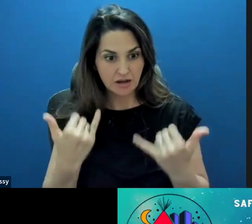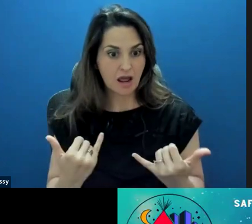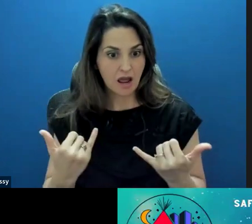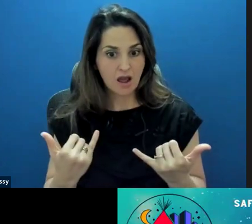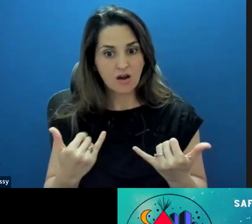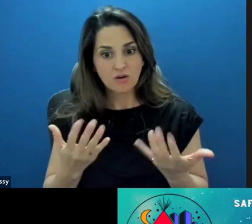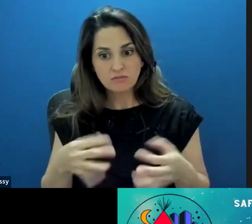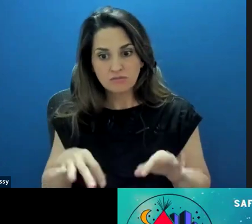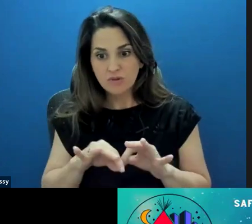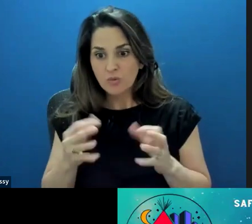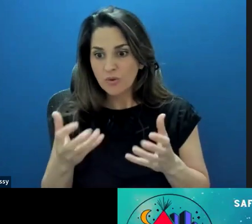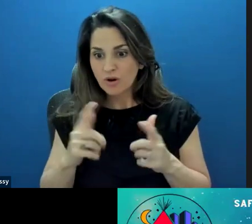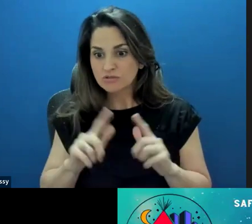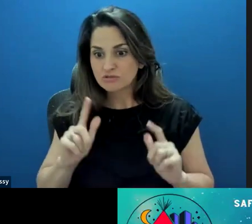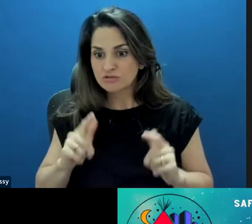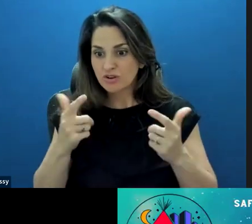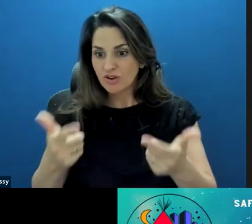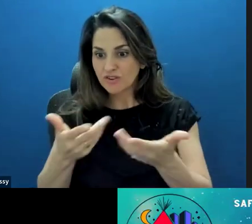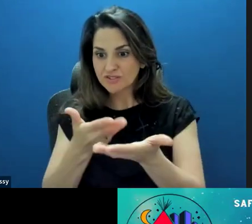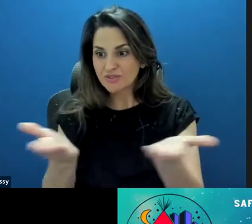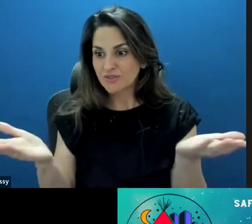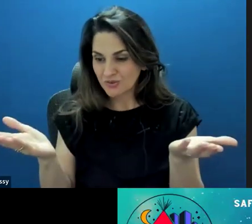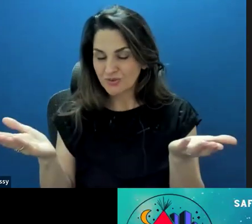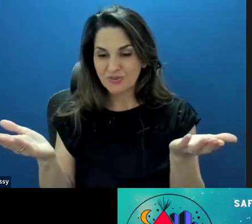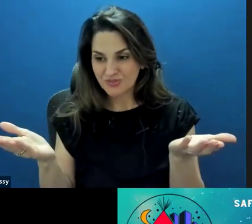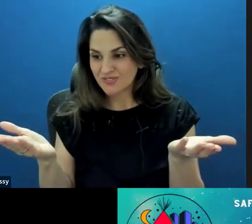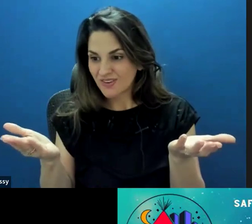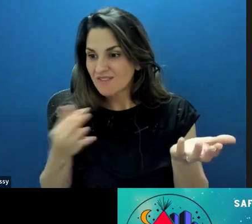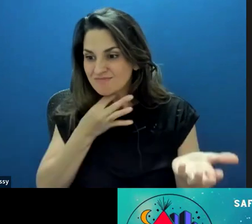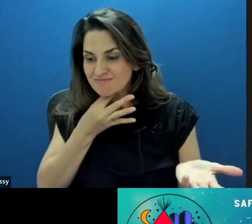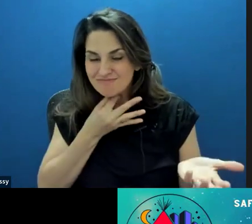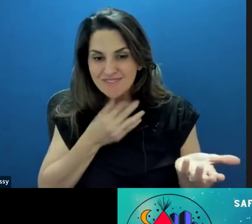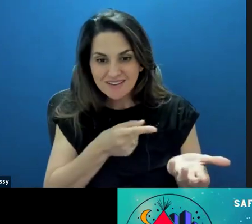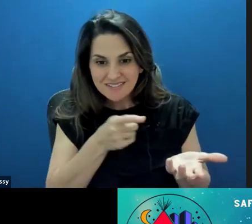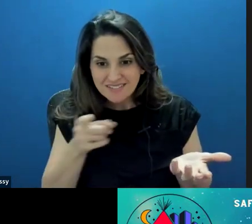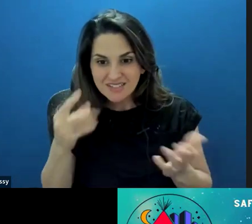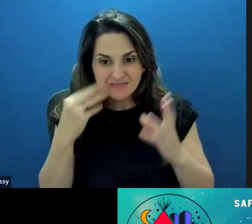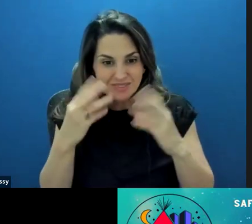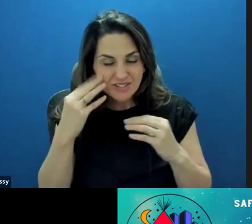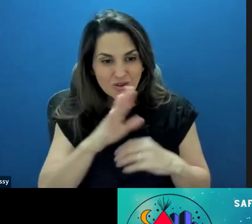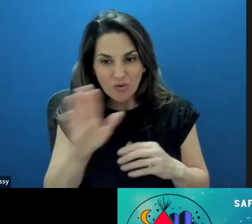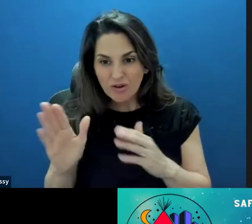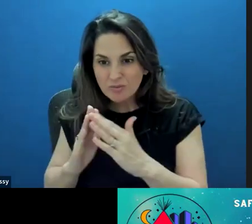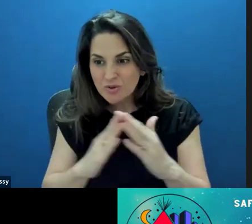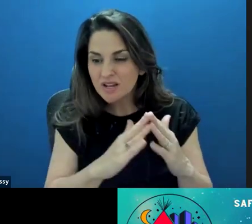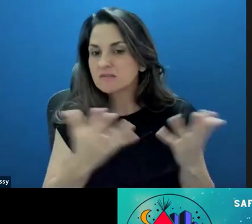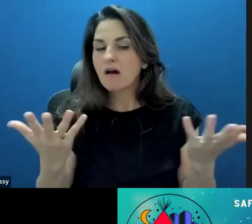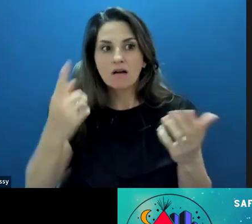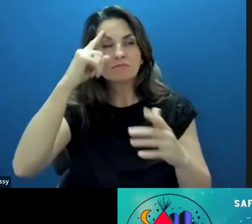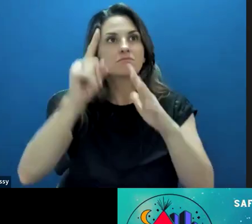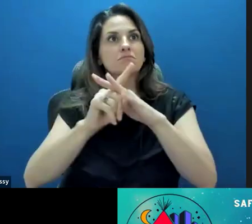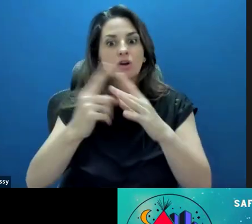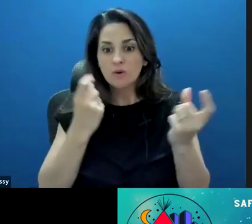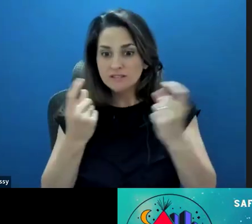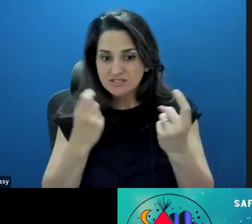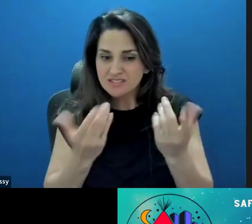just want to kind of turn it over to you folks. What are you experiencing in your communities? What questions do you